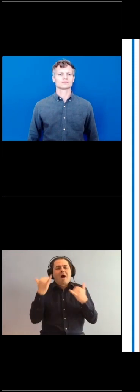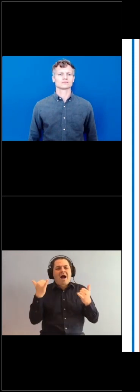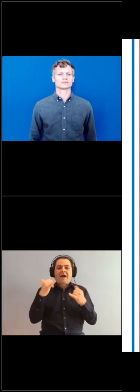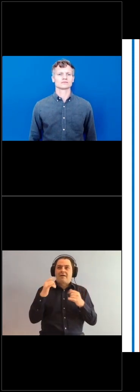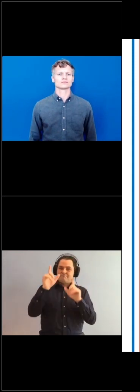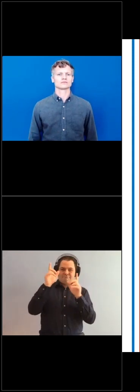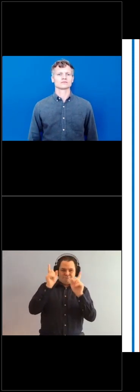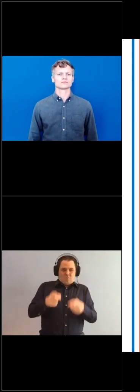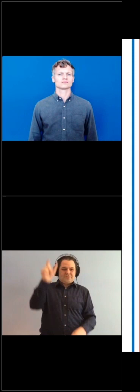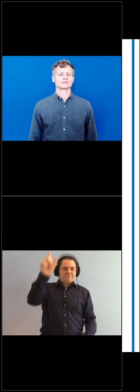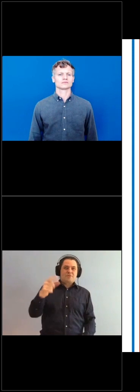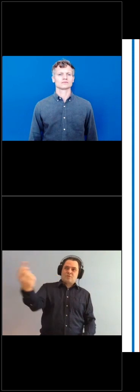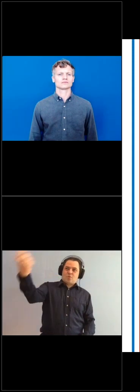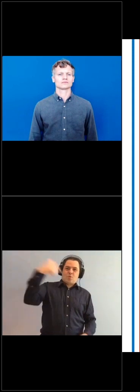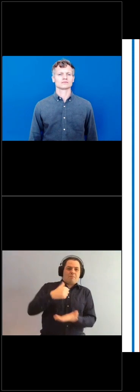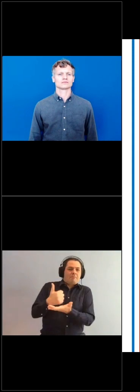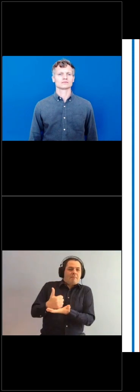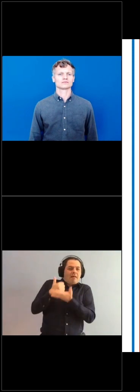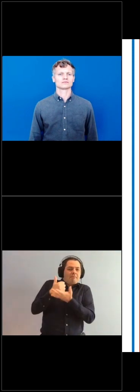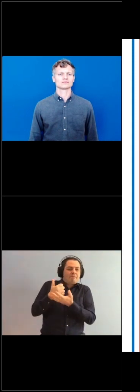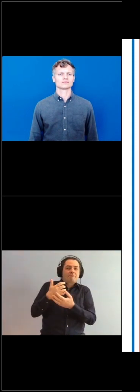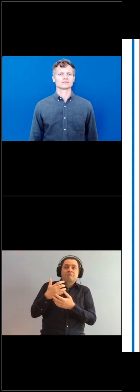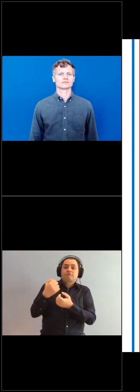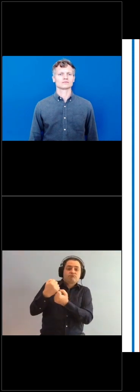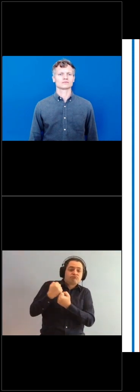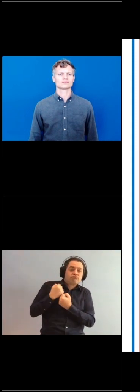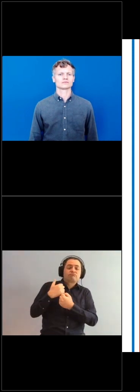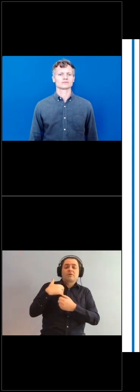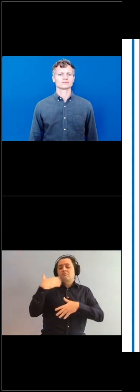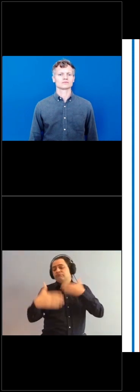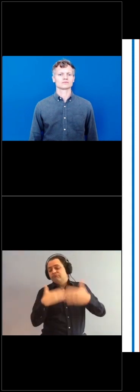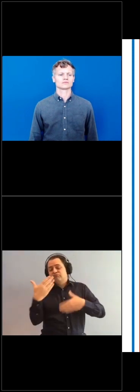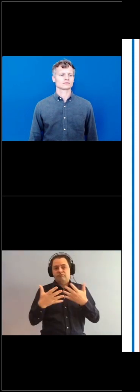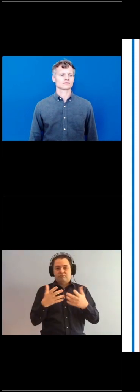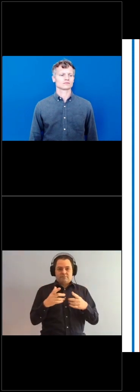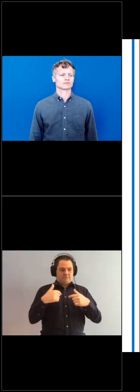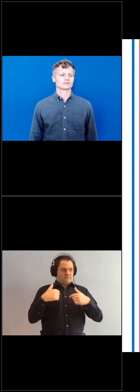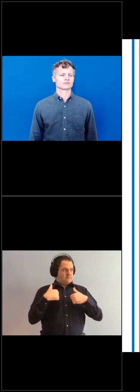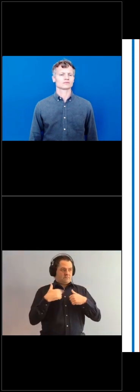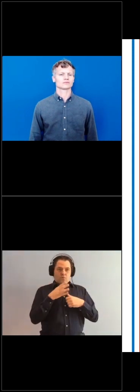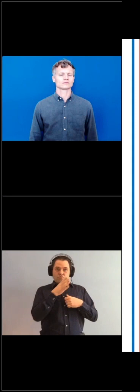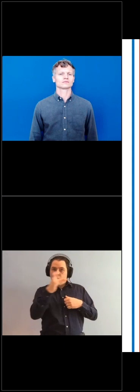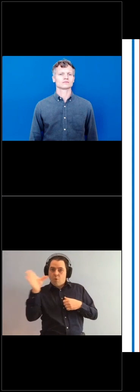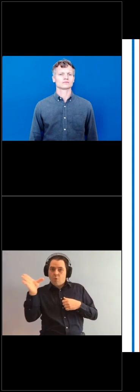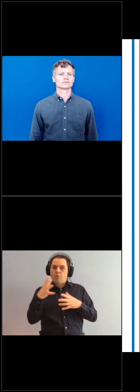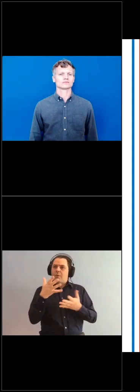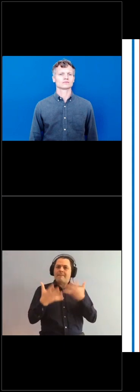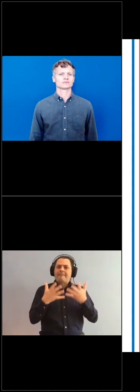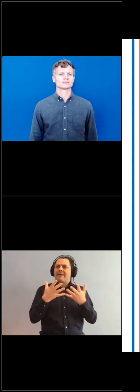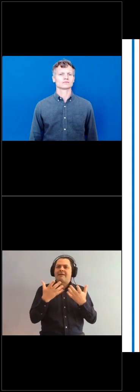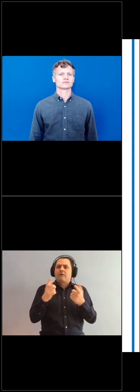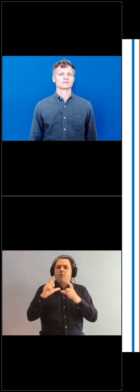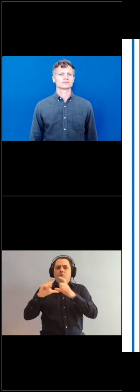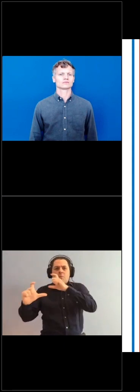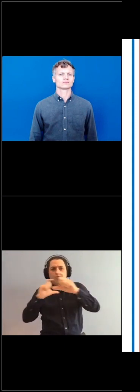daily tasks, having to manipulate the environment, but as well assistive devices for communication or